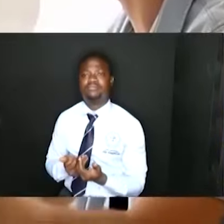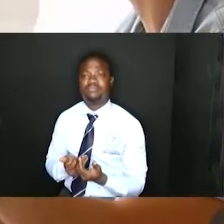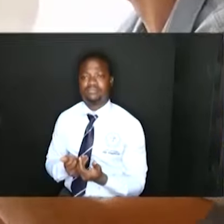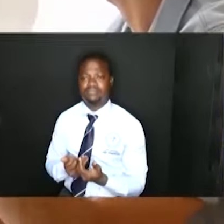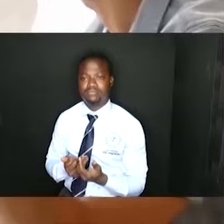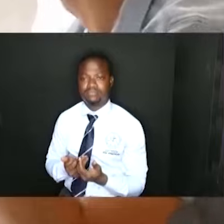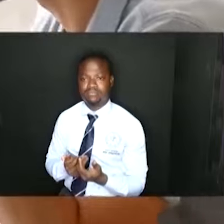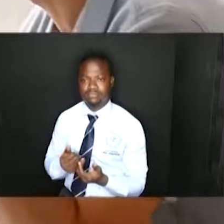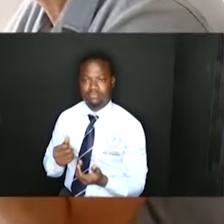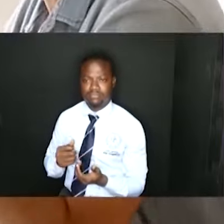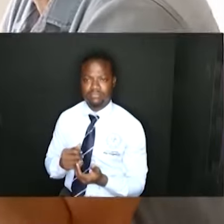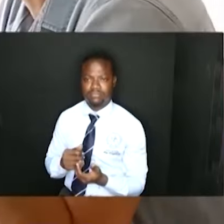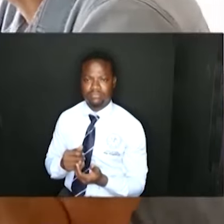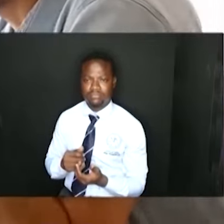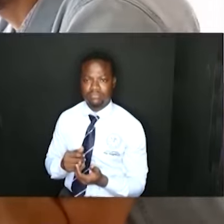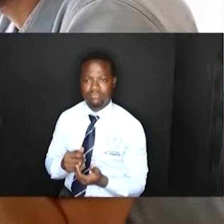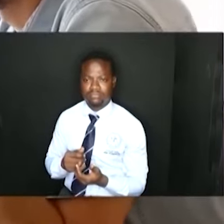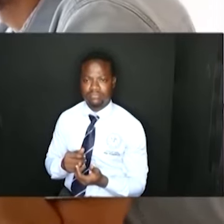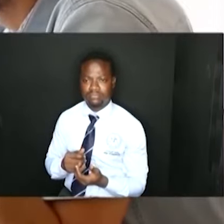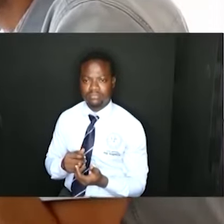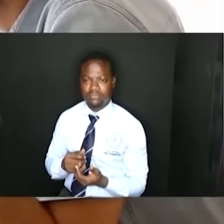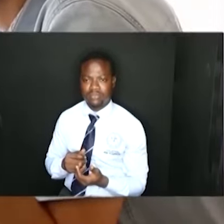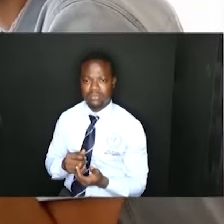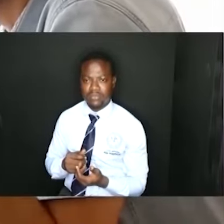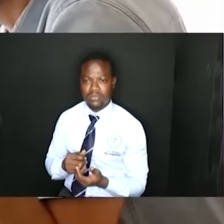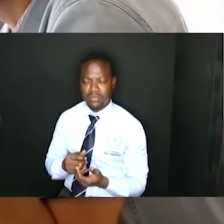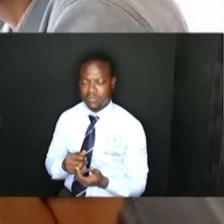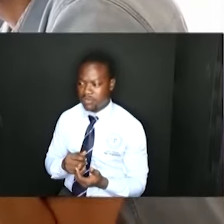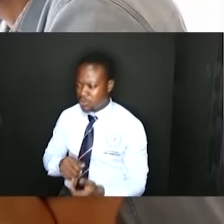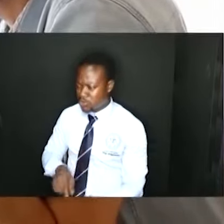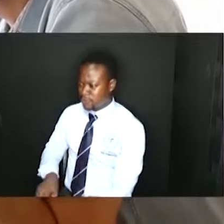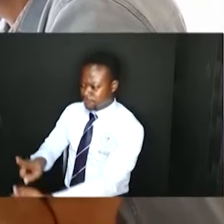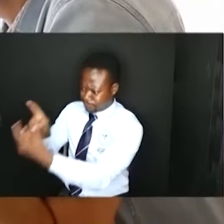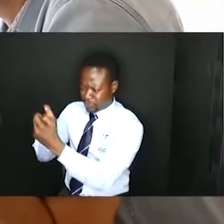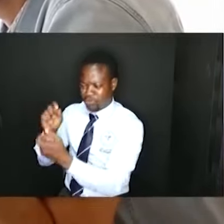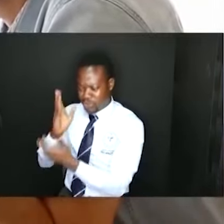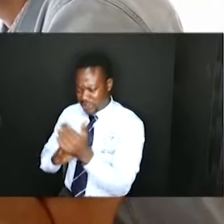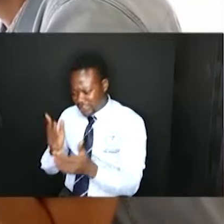I mean, to face up to or deal with.